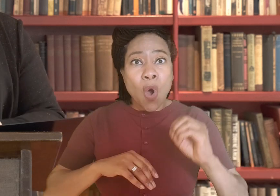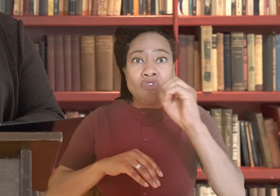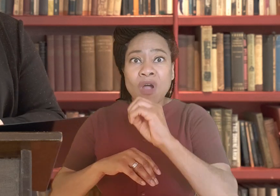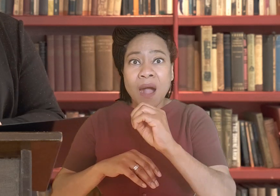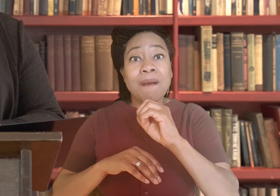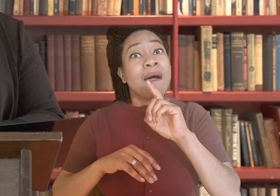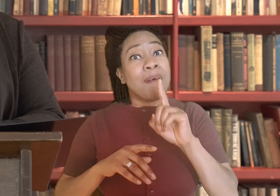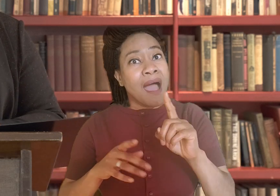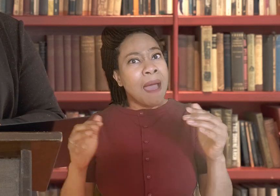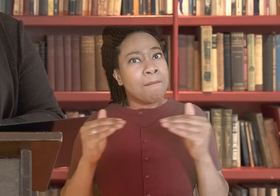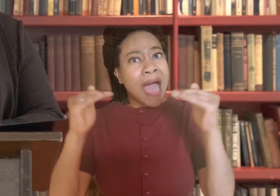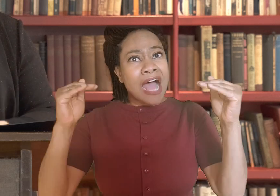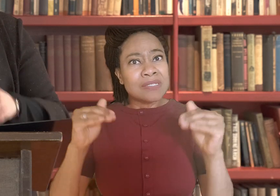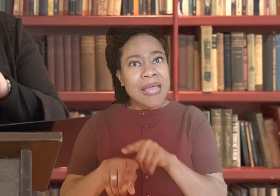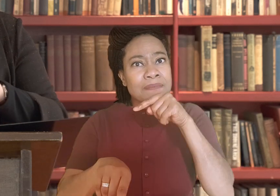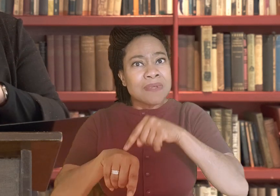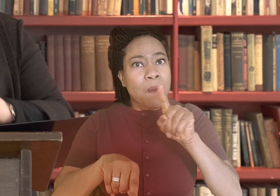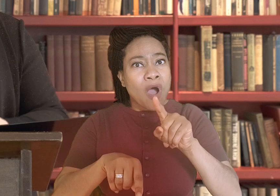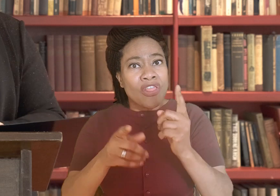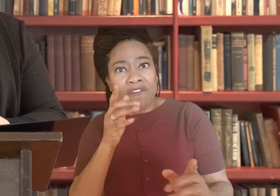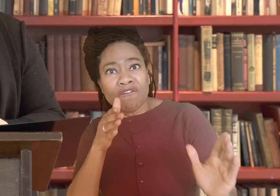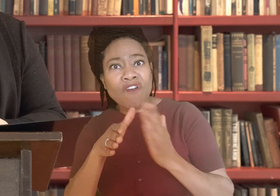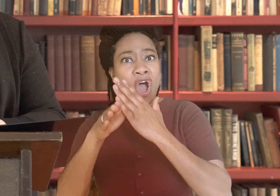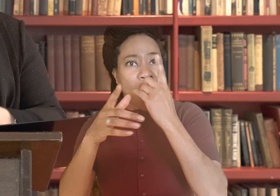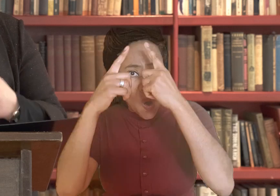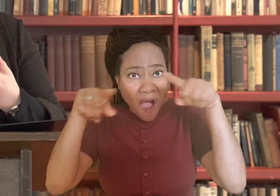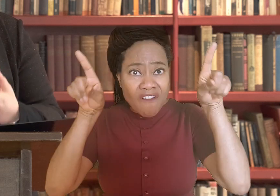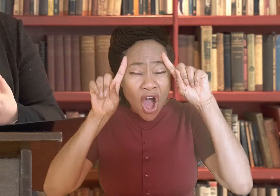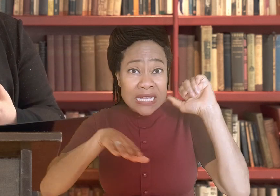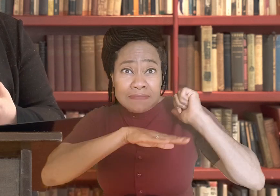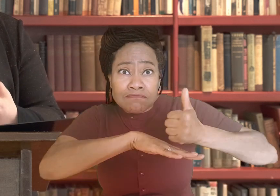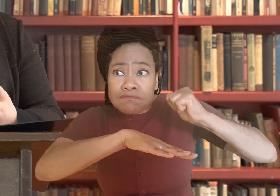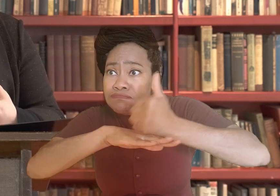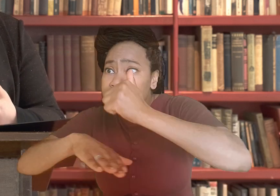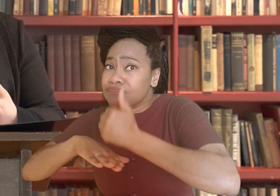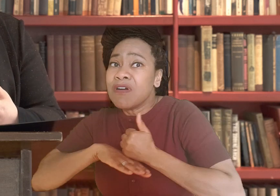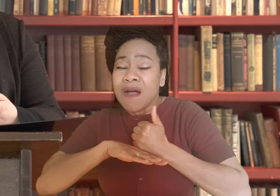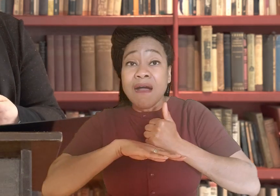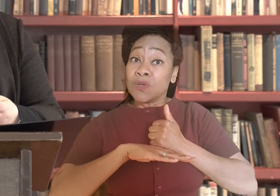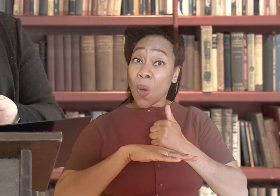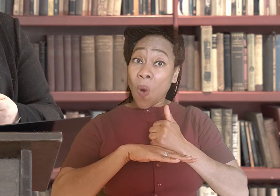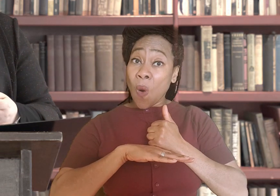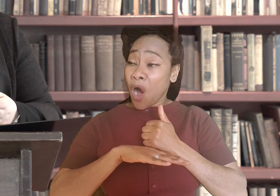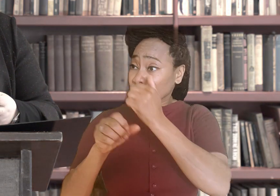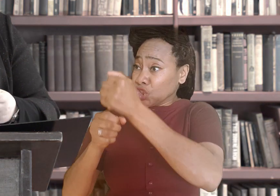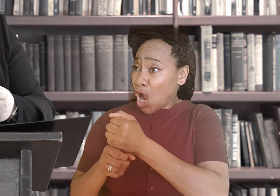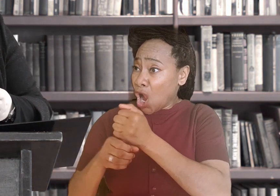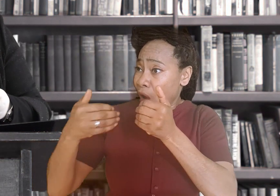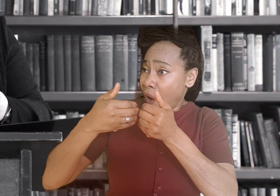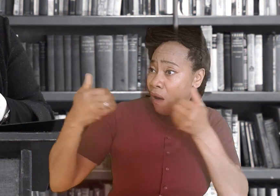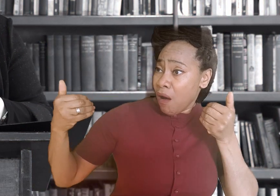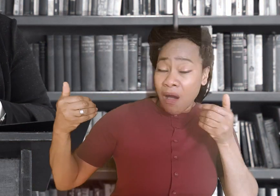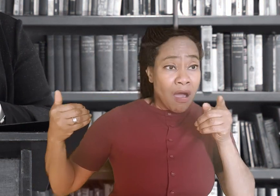of the first universities. With the advent of the universities came the first scholars outside of the church and an